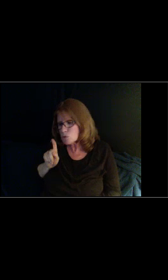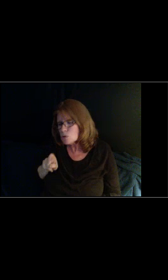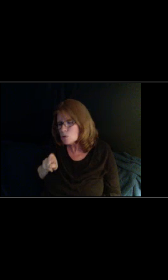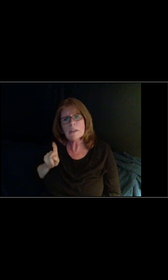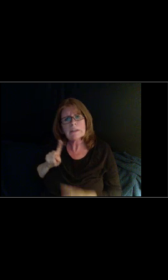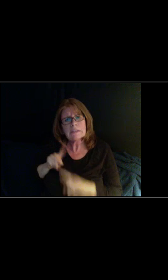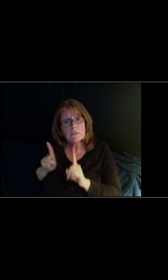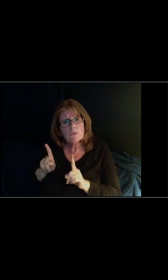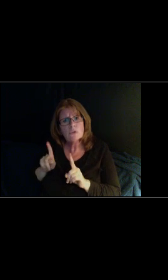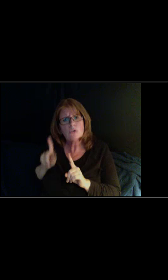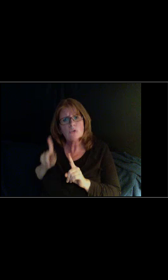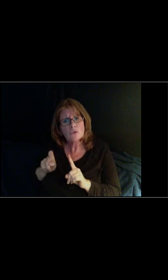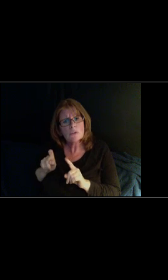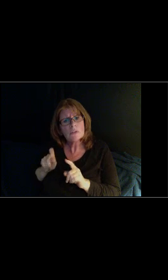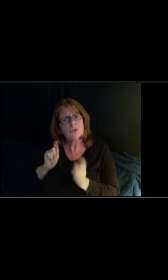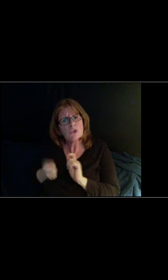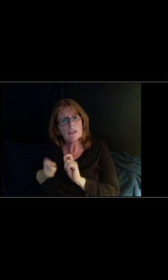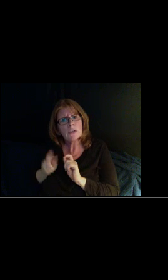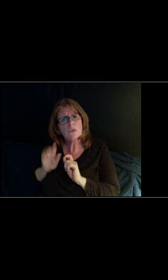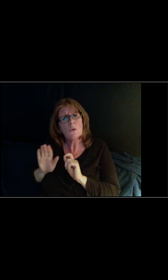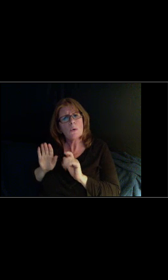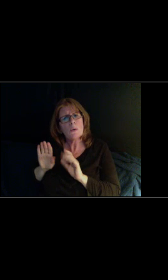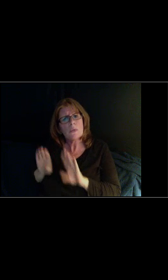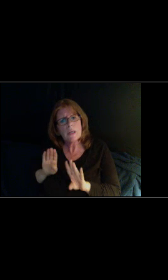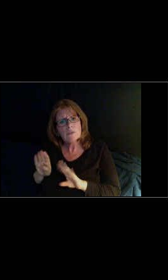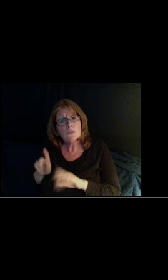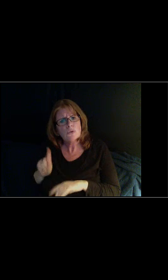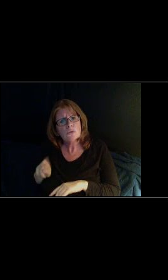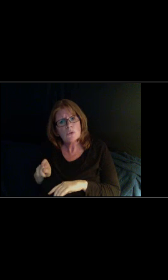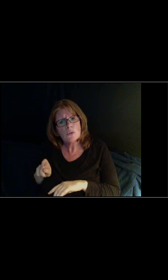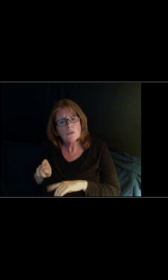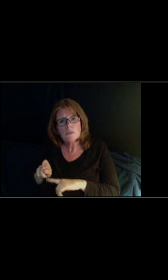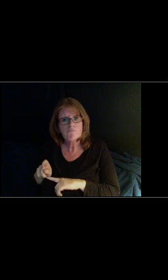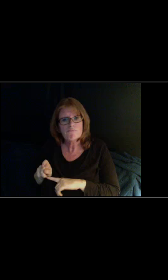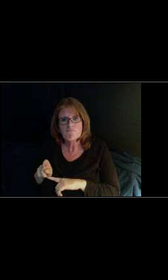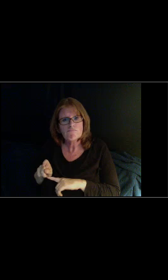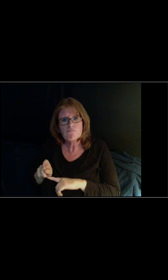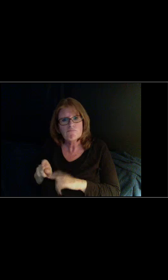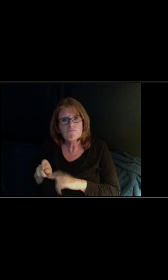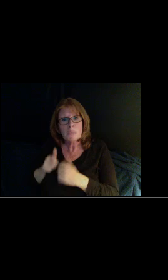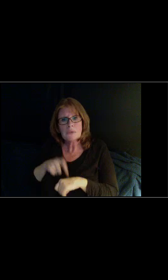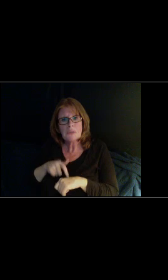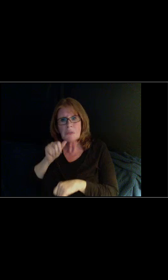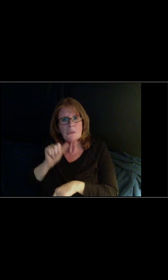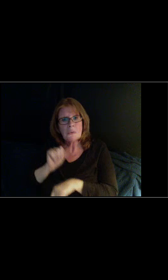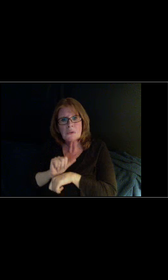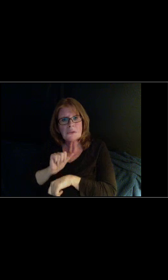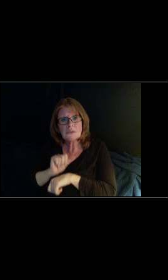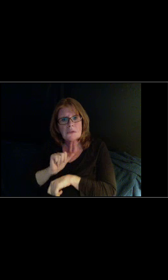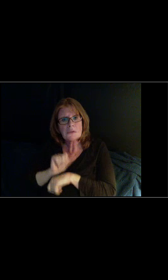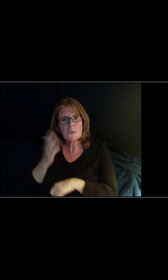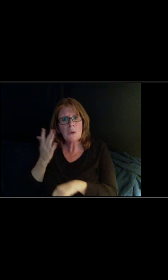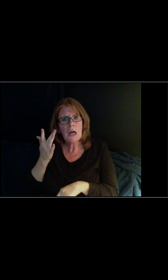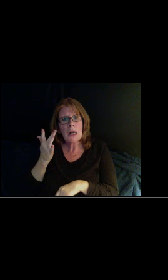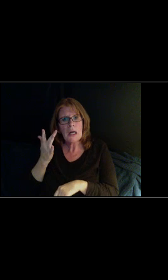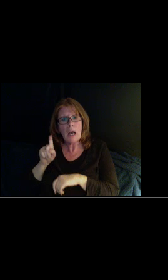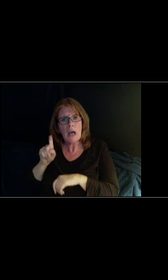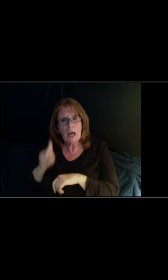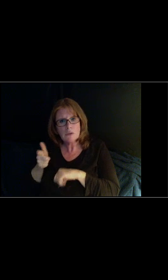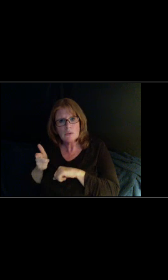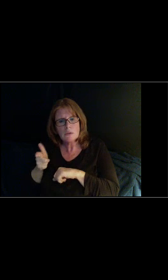Often if we want to change behavior, we start talking about shoulds and shouldn'ts, what we should do, what we shouldn't do, what behaviors we should